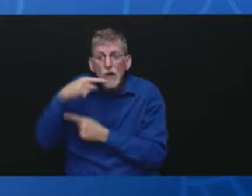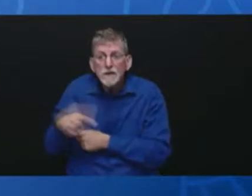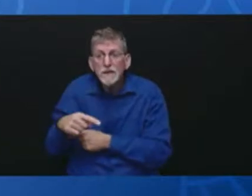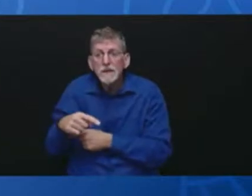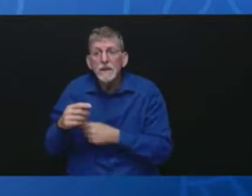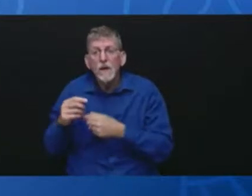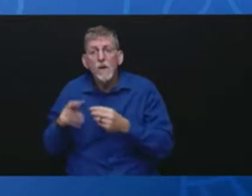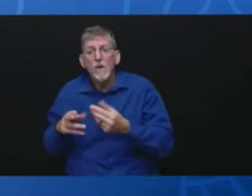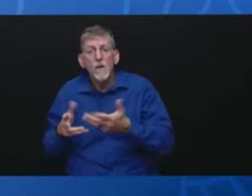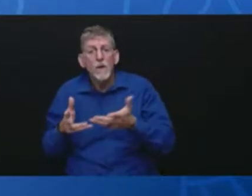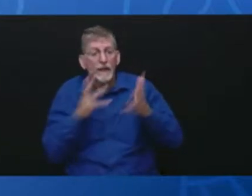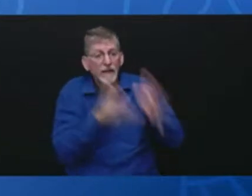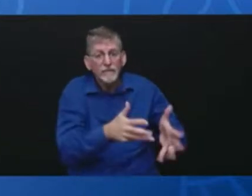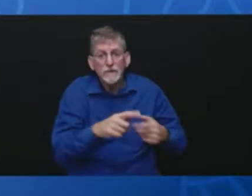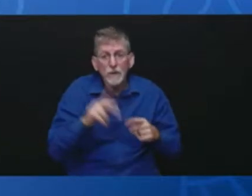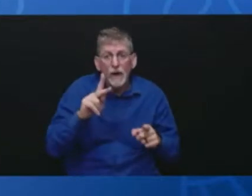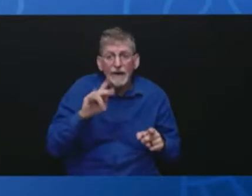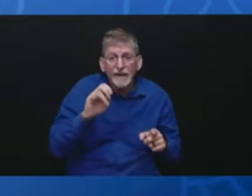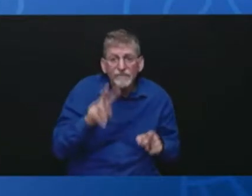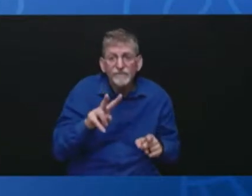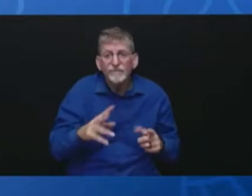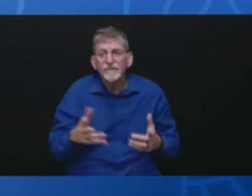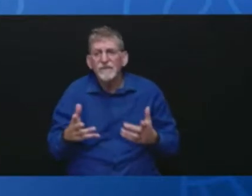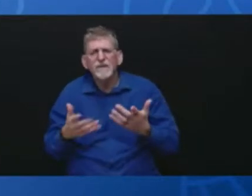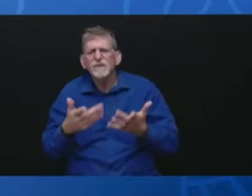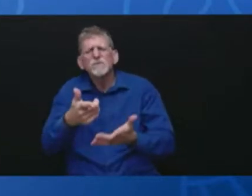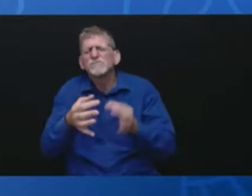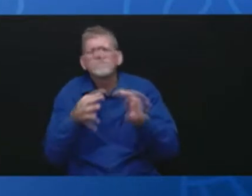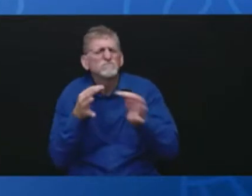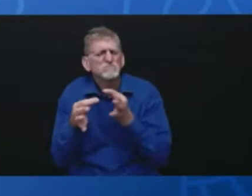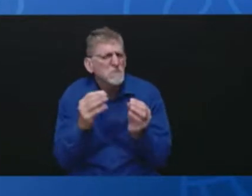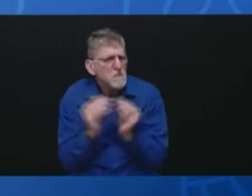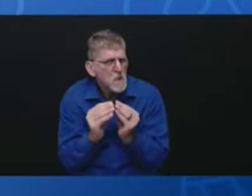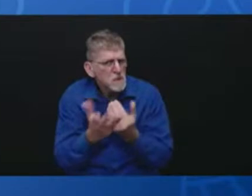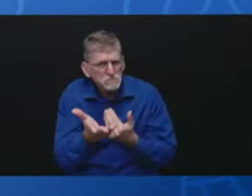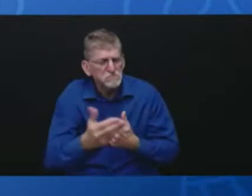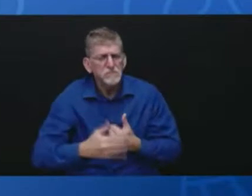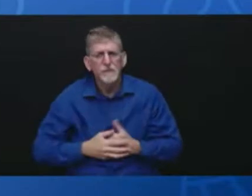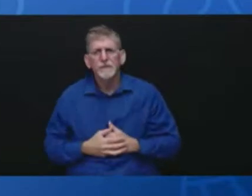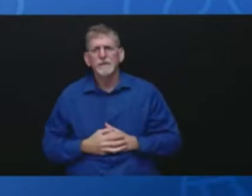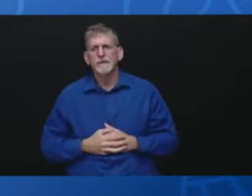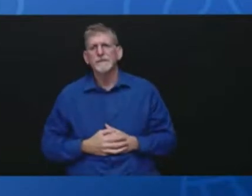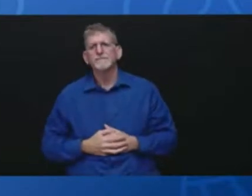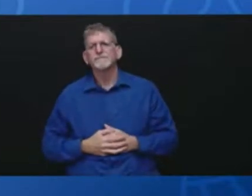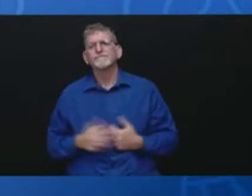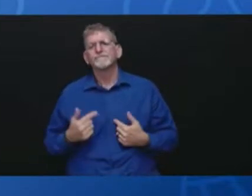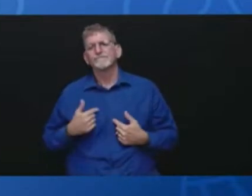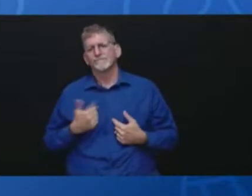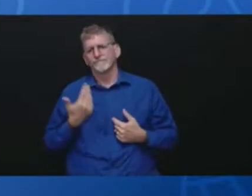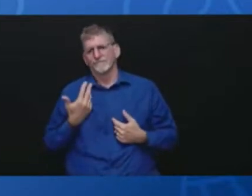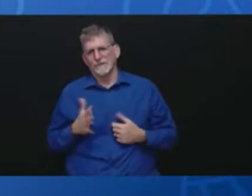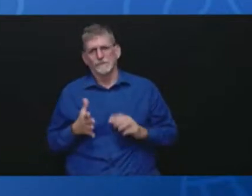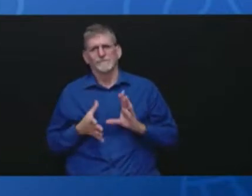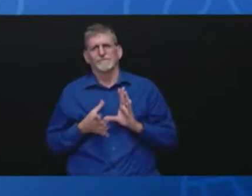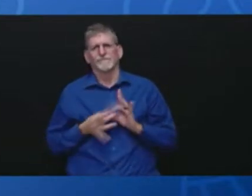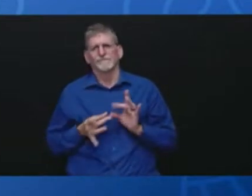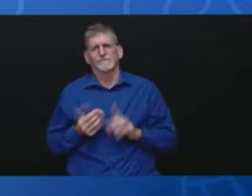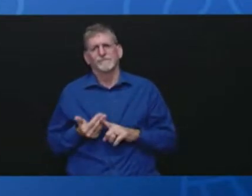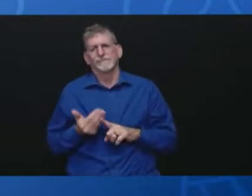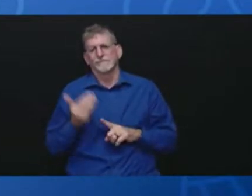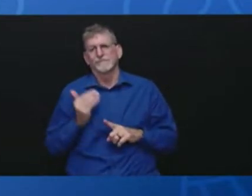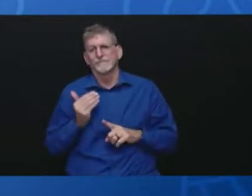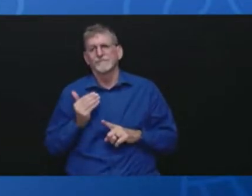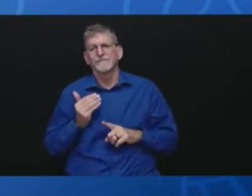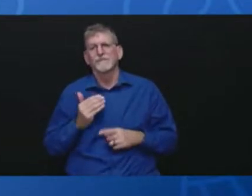a little more? Well, I'd already mentioned before in being asked about Please. comments on